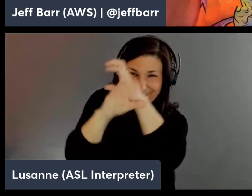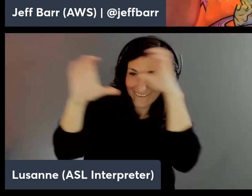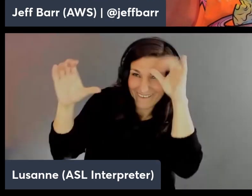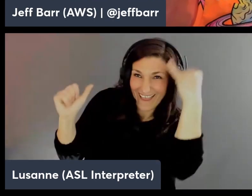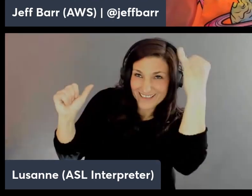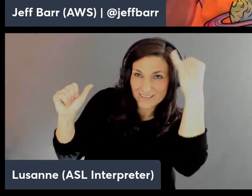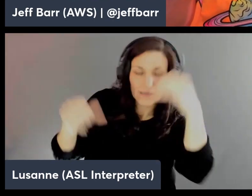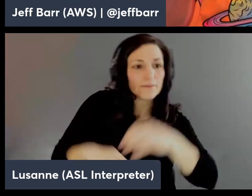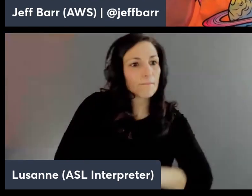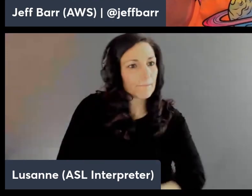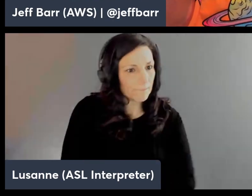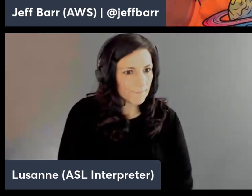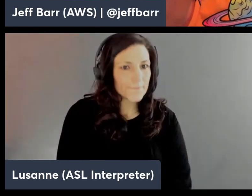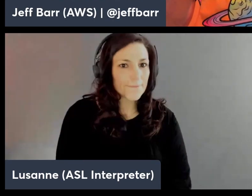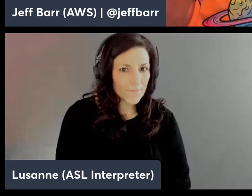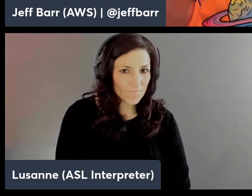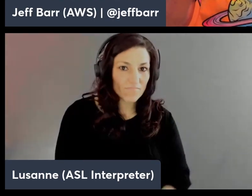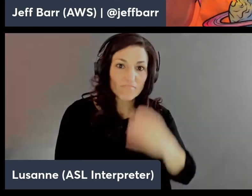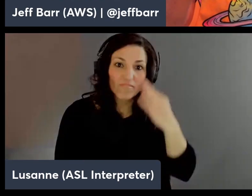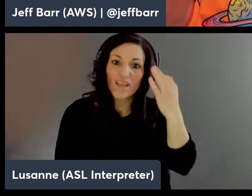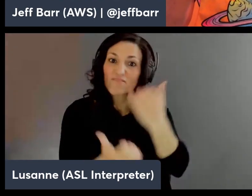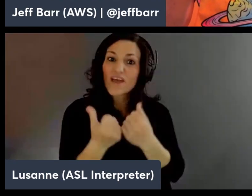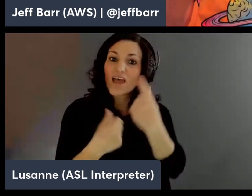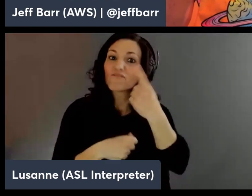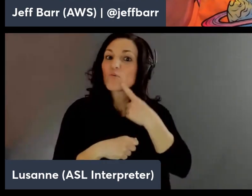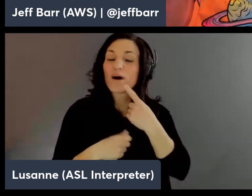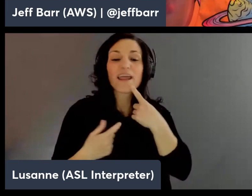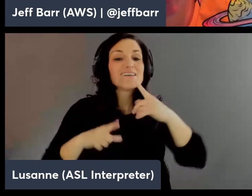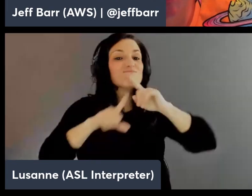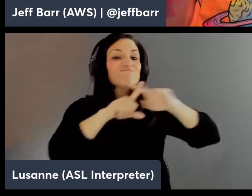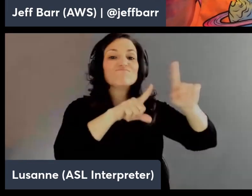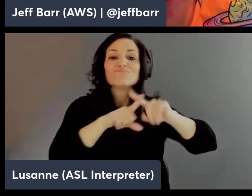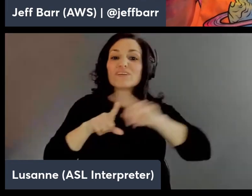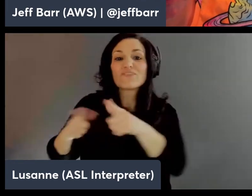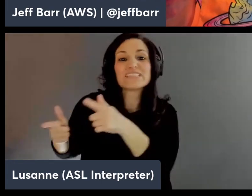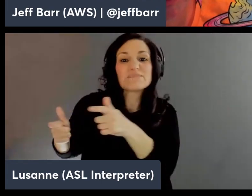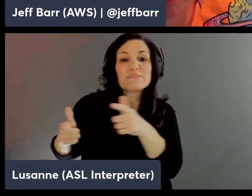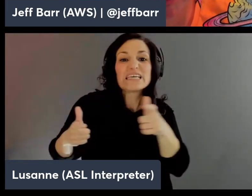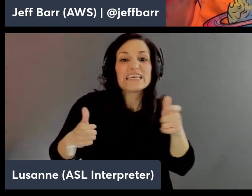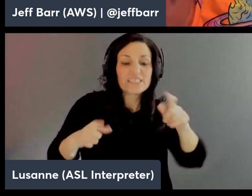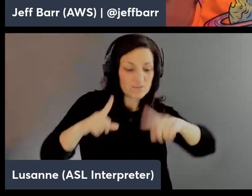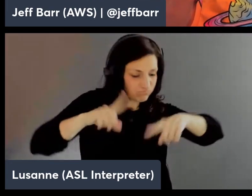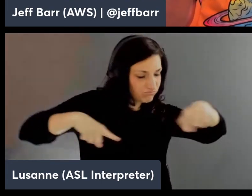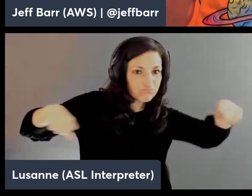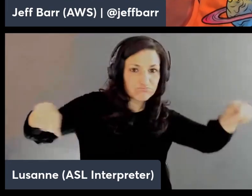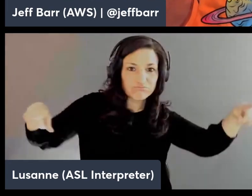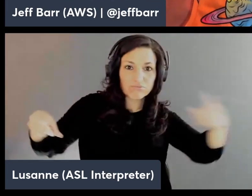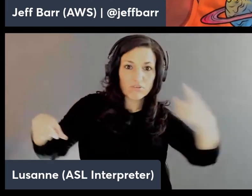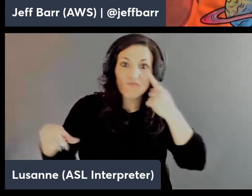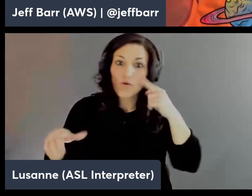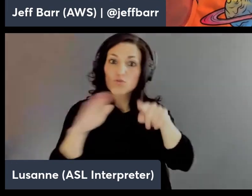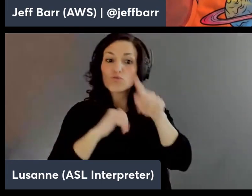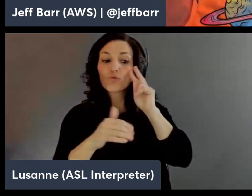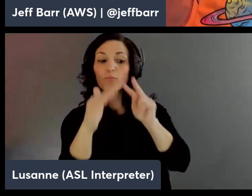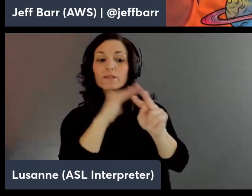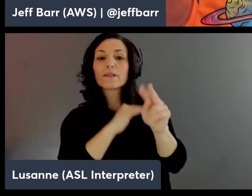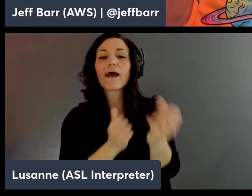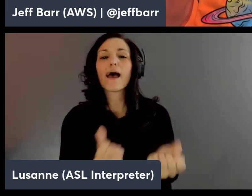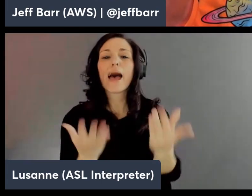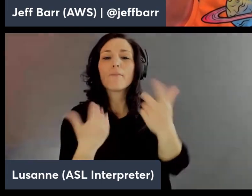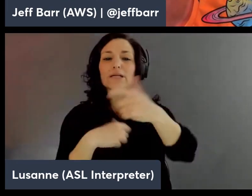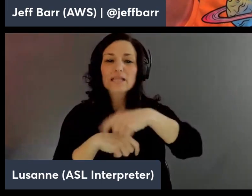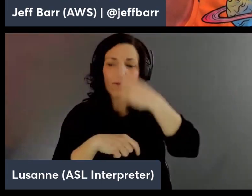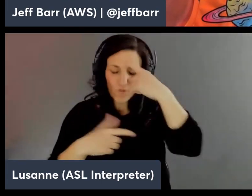like if everybody is running at variable speeds, then for you to ever predict that, okay, how much time is it going to take